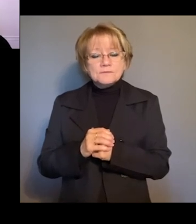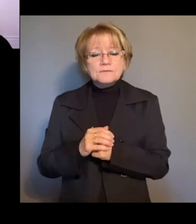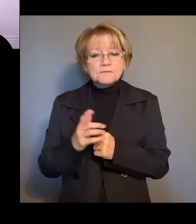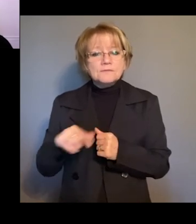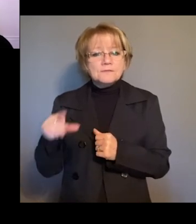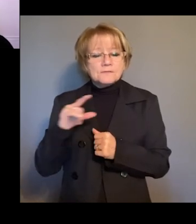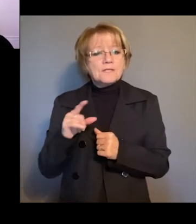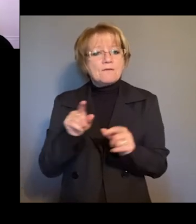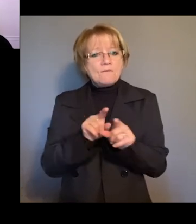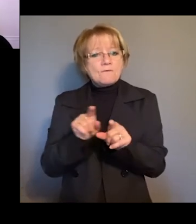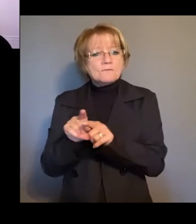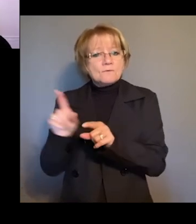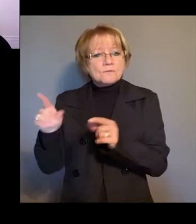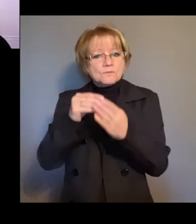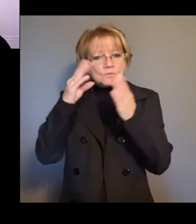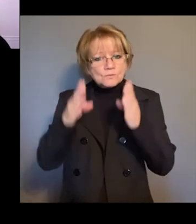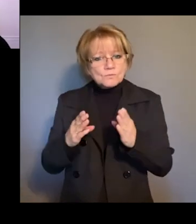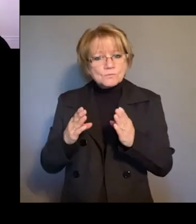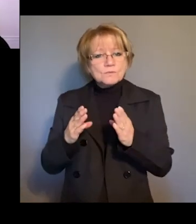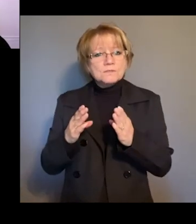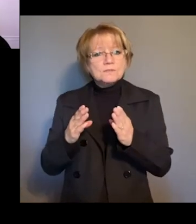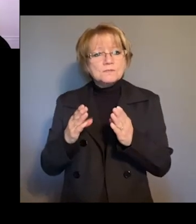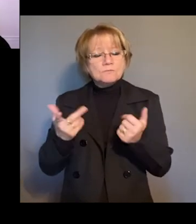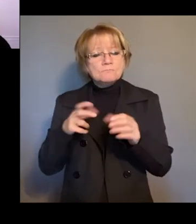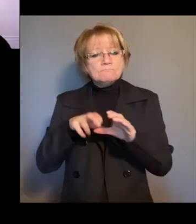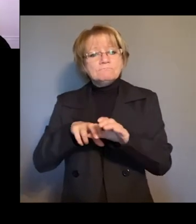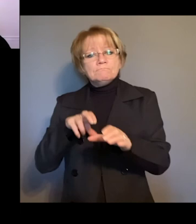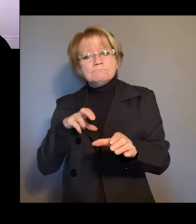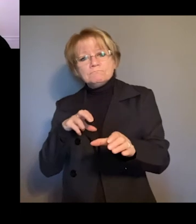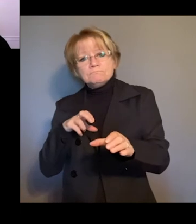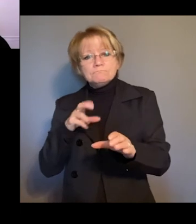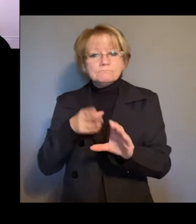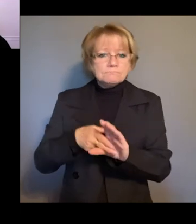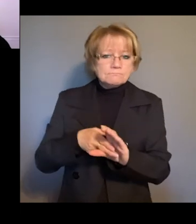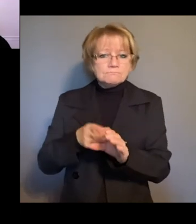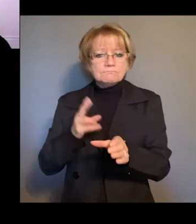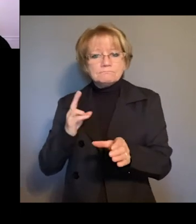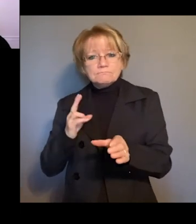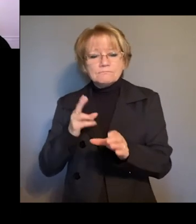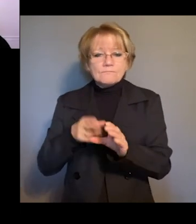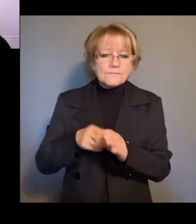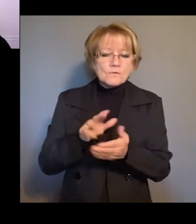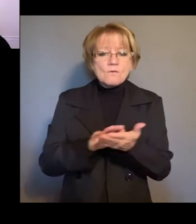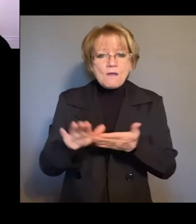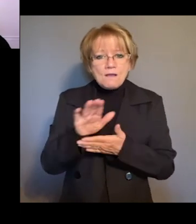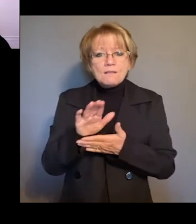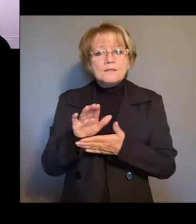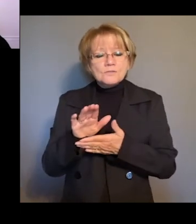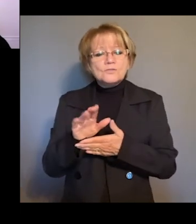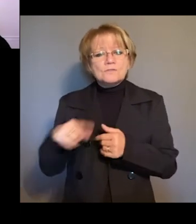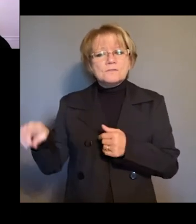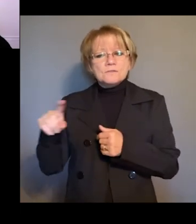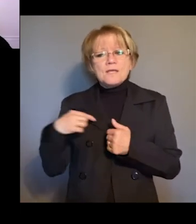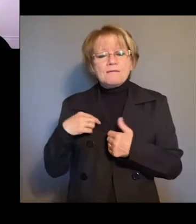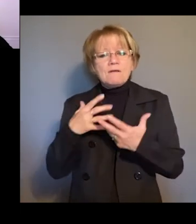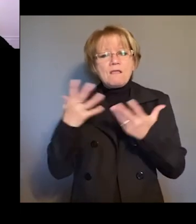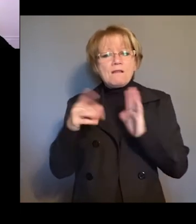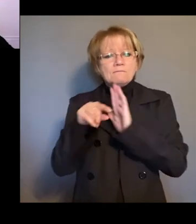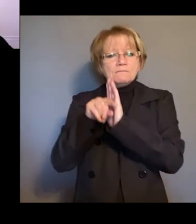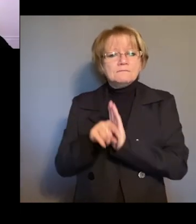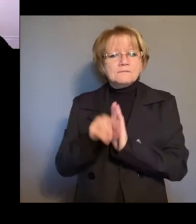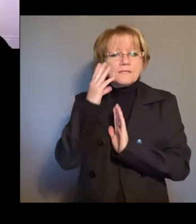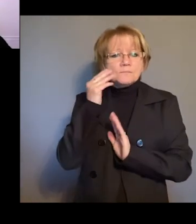there are also students who have stopped out and dropped out and came back to college, and they've had a lot of adversity in their